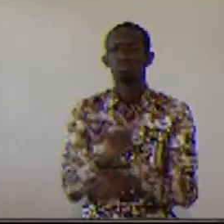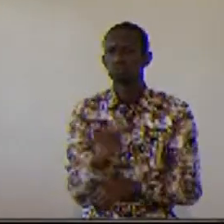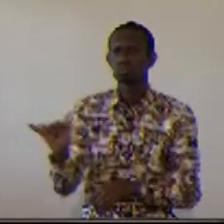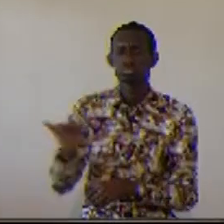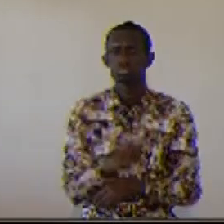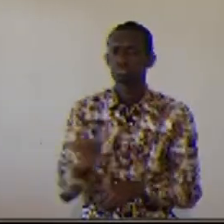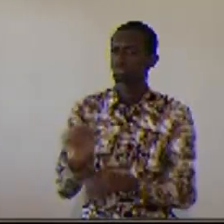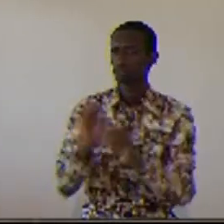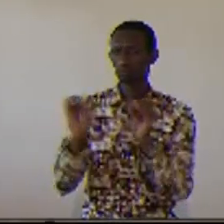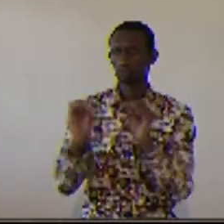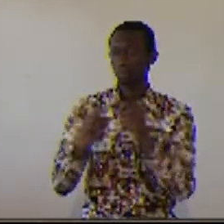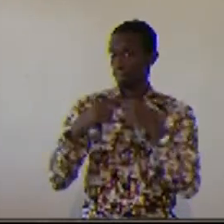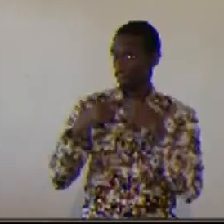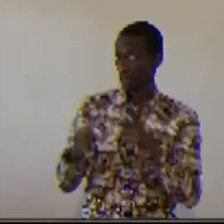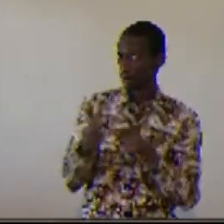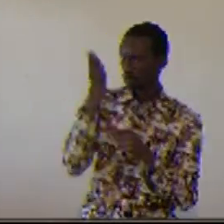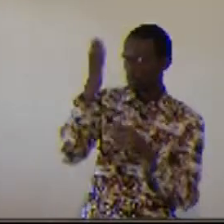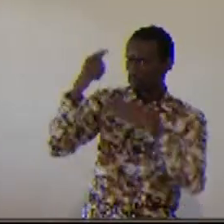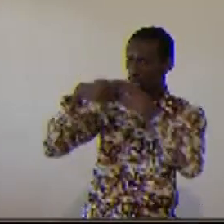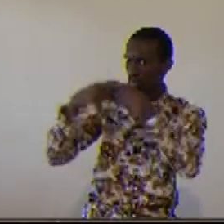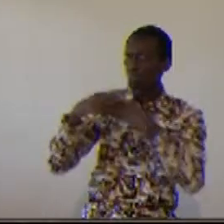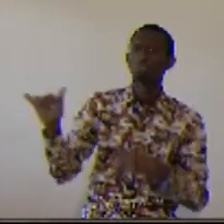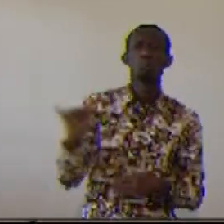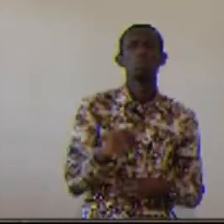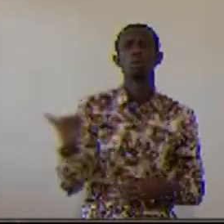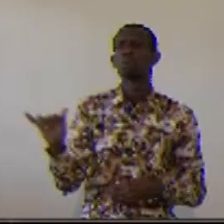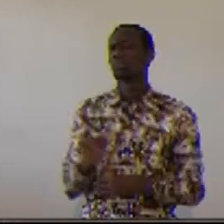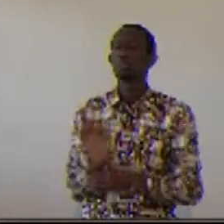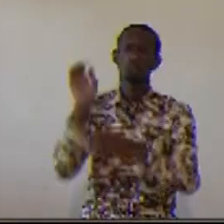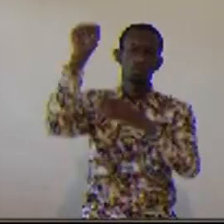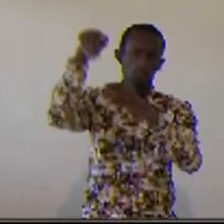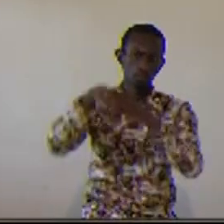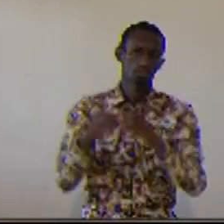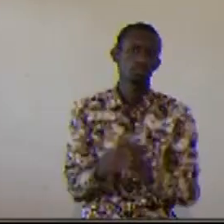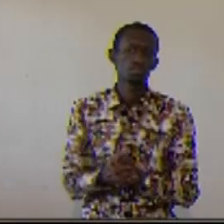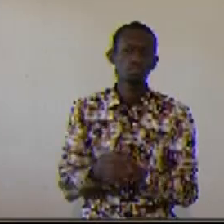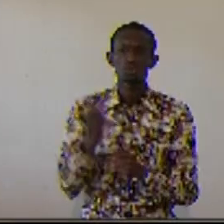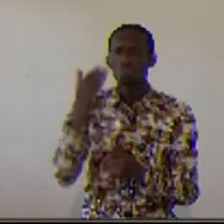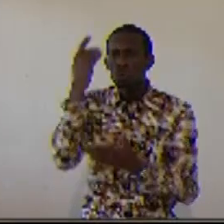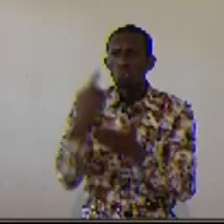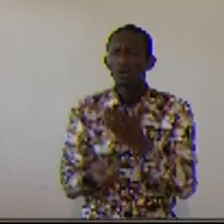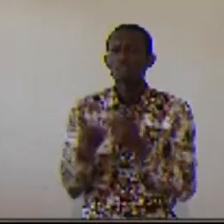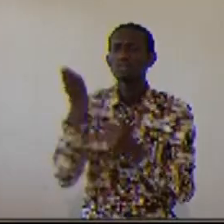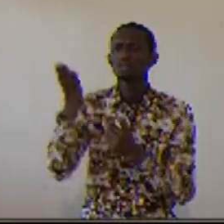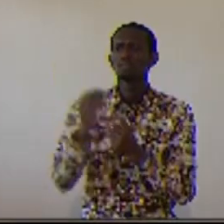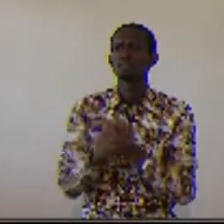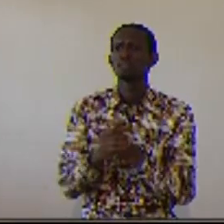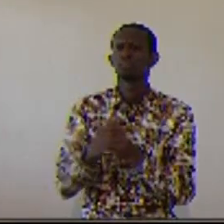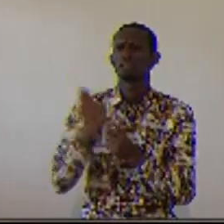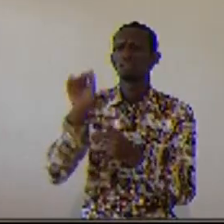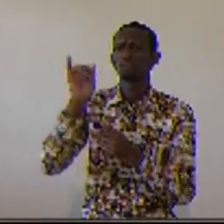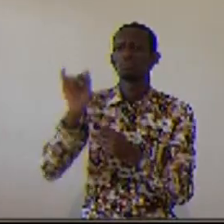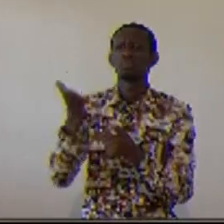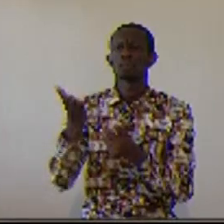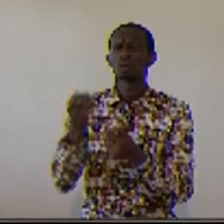charge, moves inside. So once it is localized here, what does it mean? It means that at any time once this one